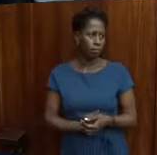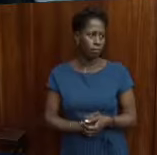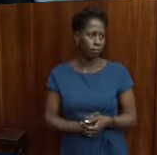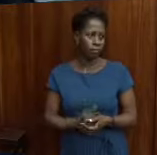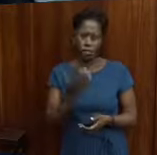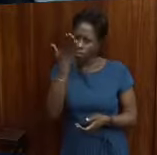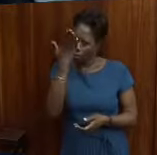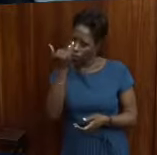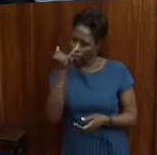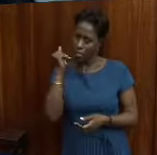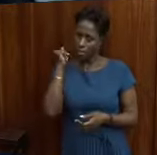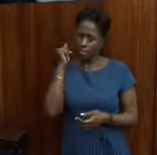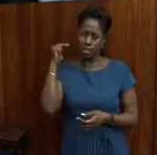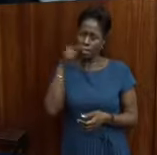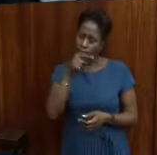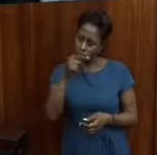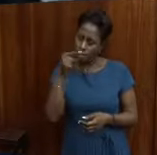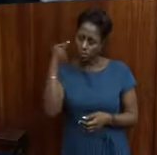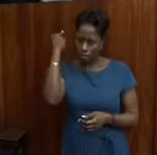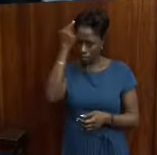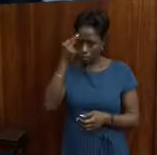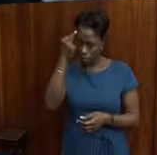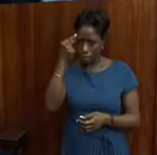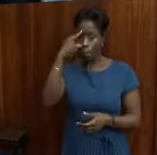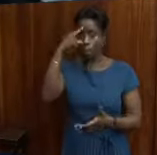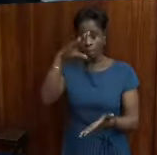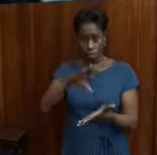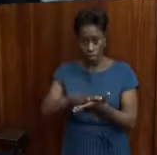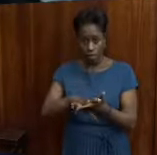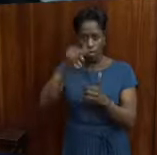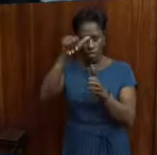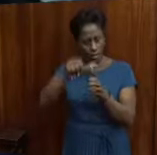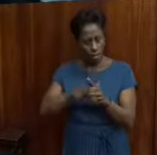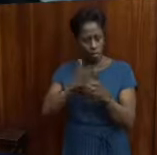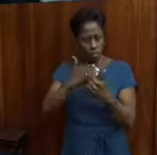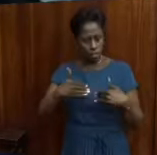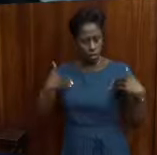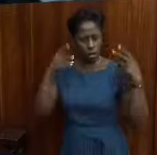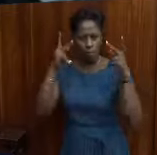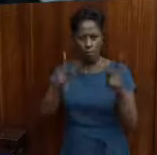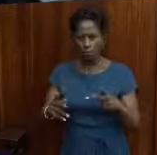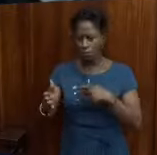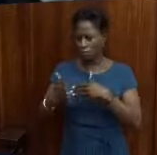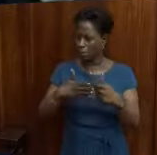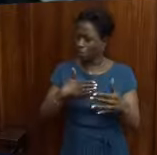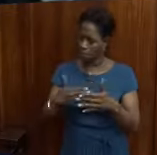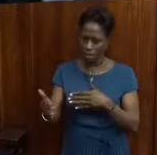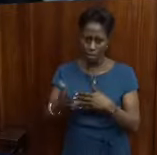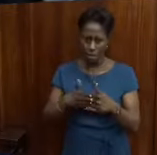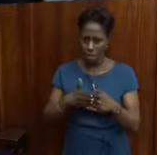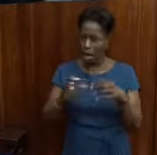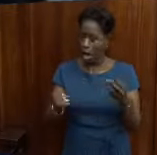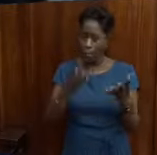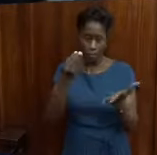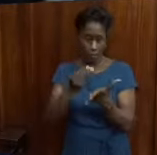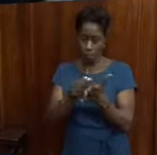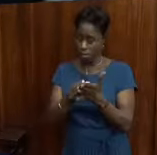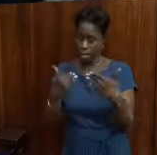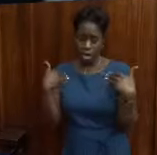my administration believes that every young person, irrespective of their socioeconomic circumstances, has